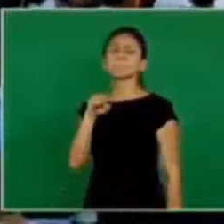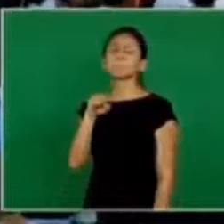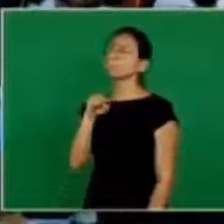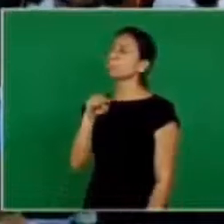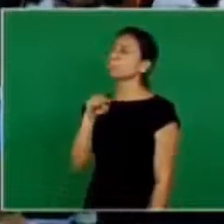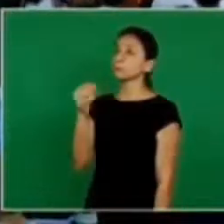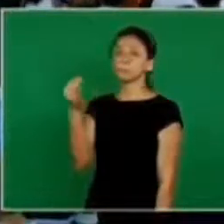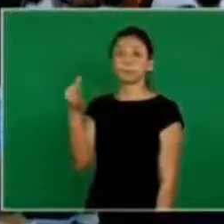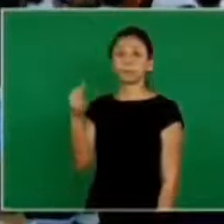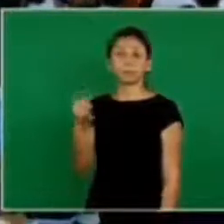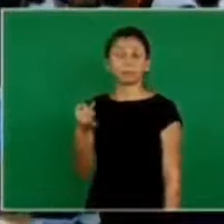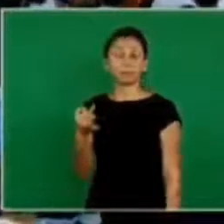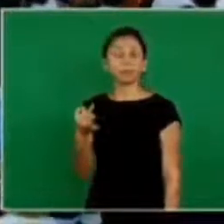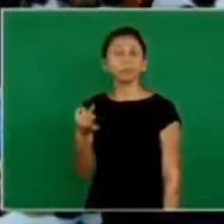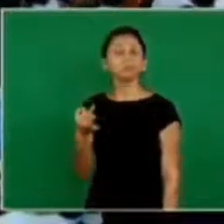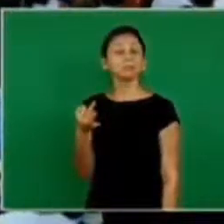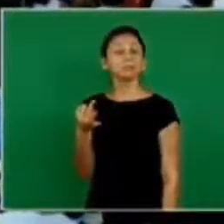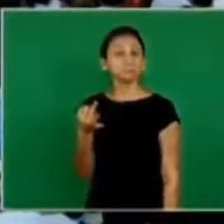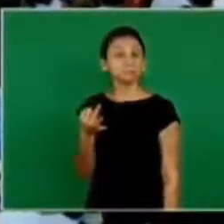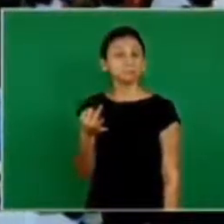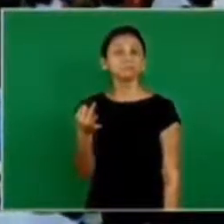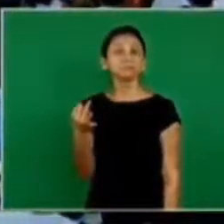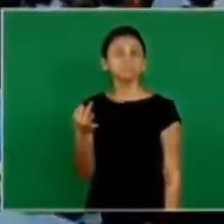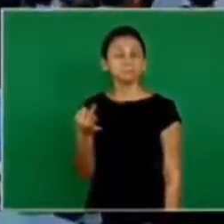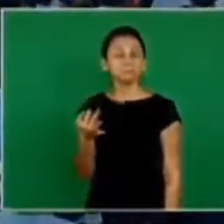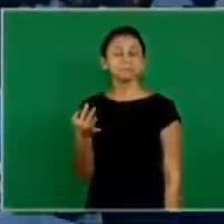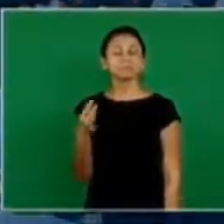and the women praising the name of the Lord.